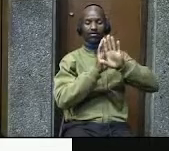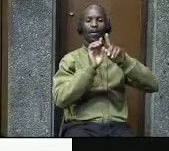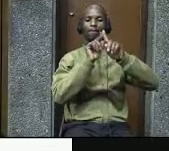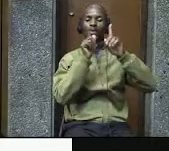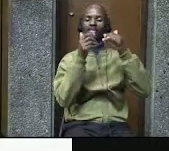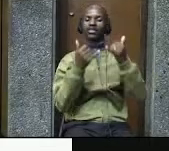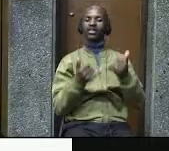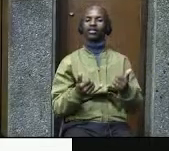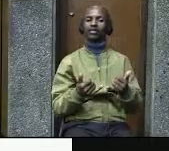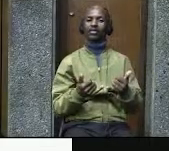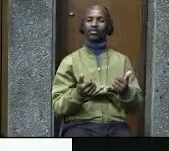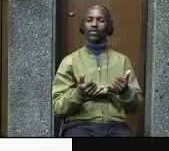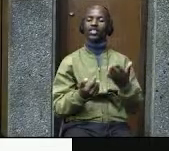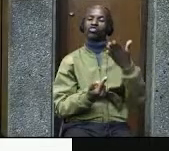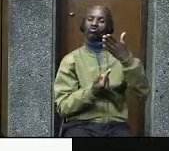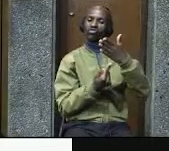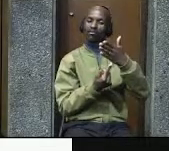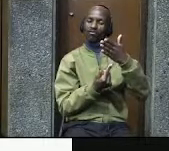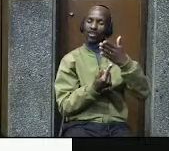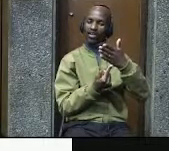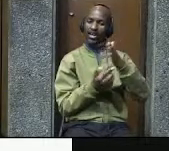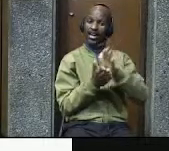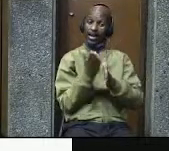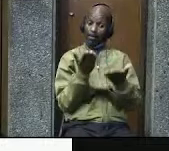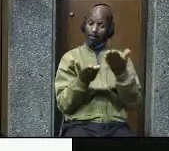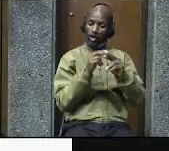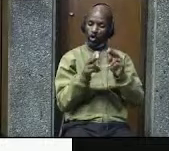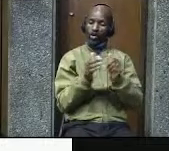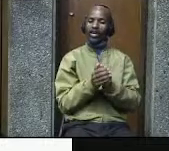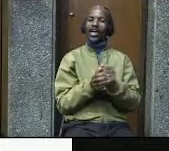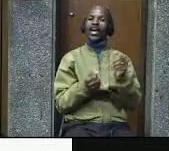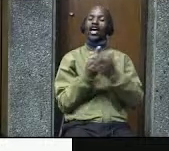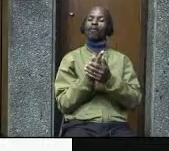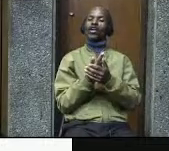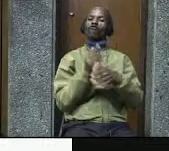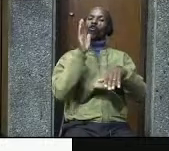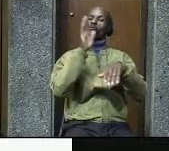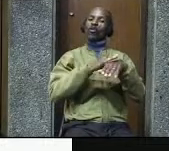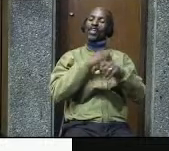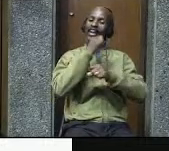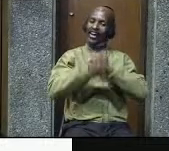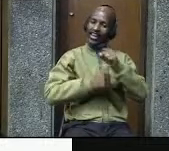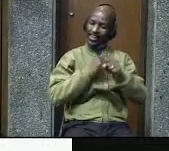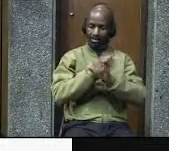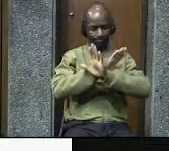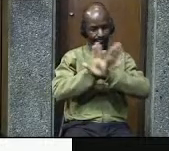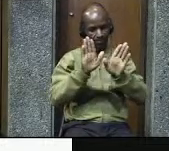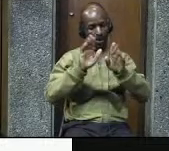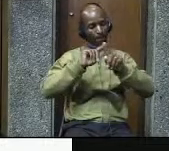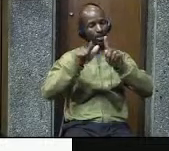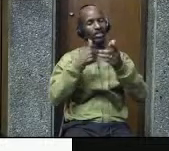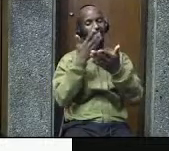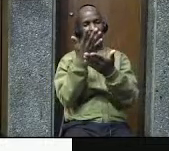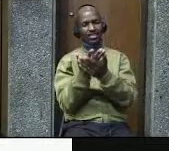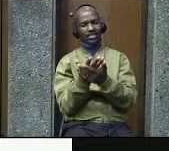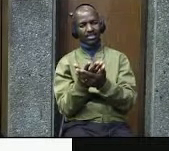but it is temporary and may not last for more than a year. But